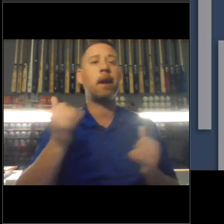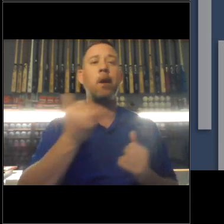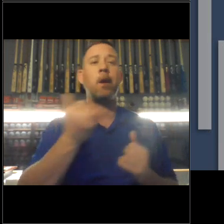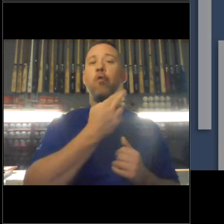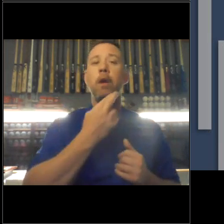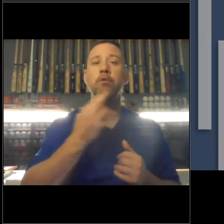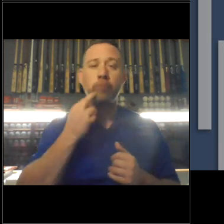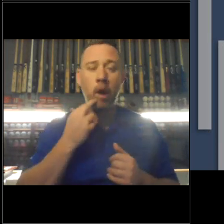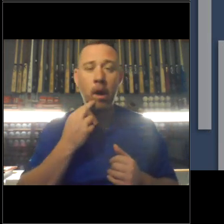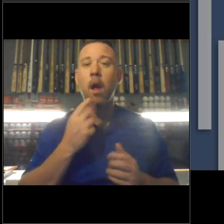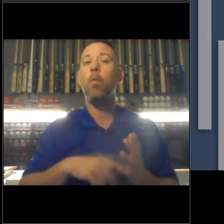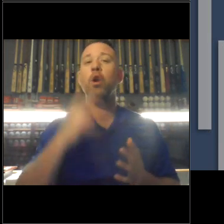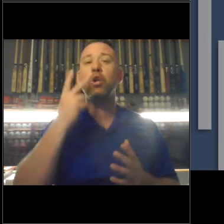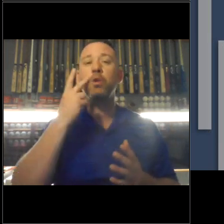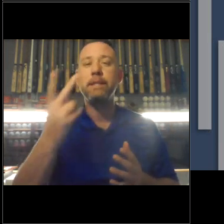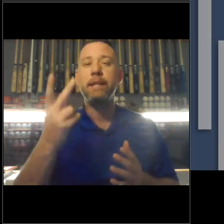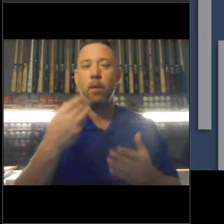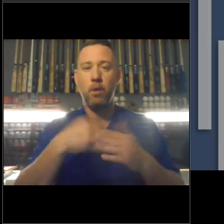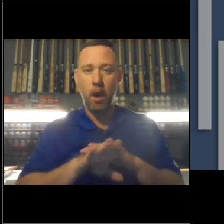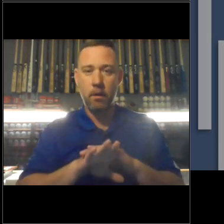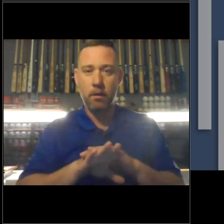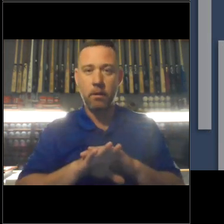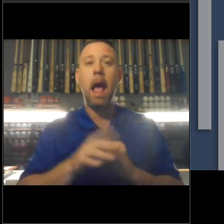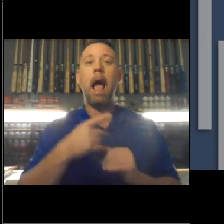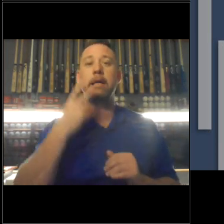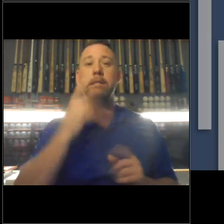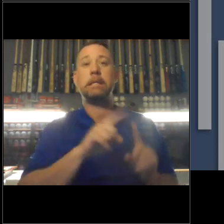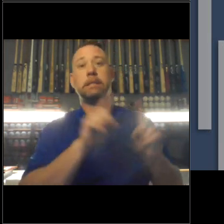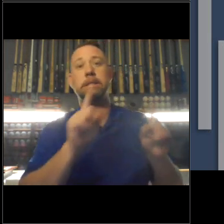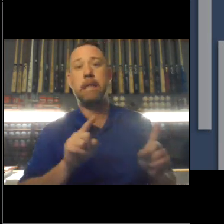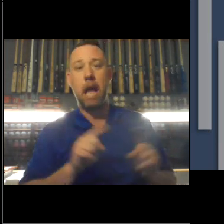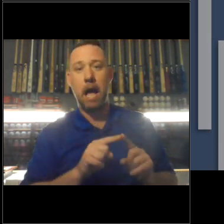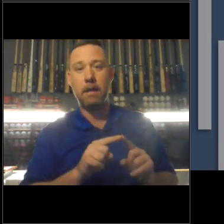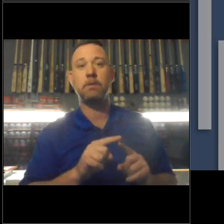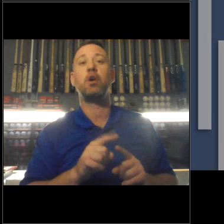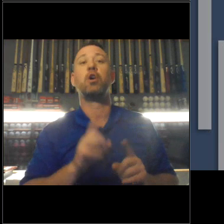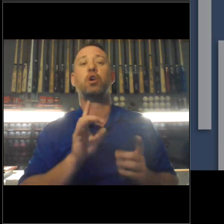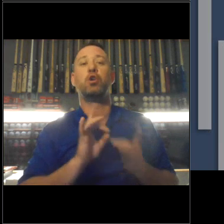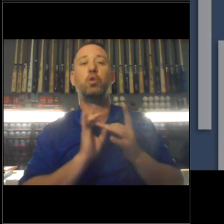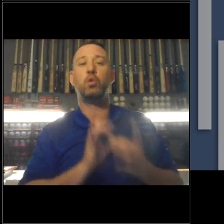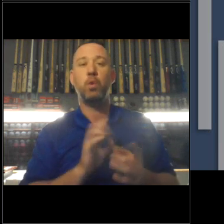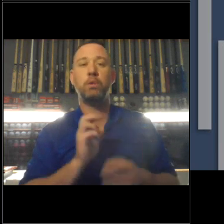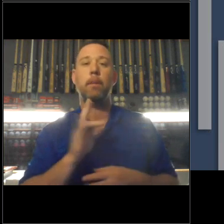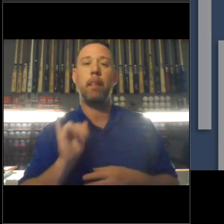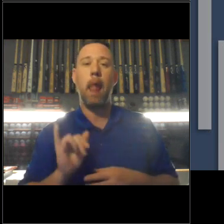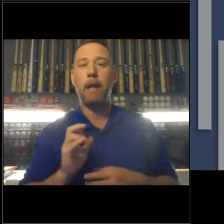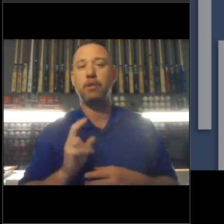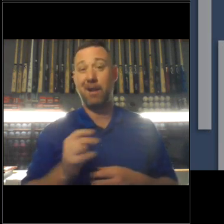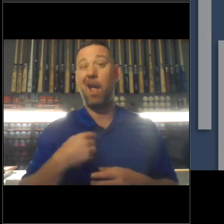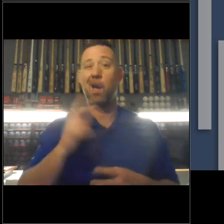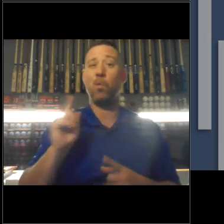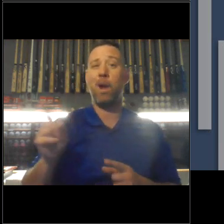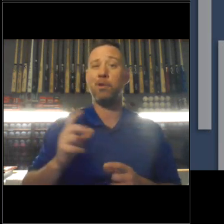and what do you see when you enter? I'm seeing all these signs due to the supply chain. I actually went to Subway yesterday because that's all there was in Tulare